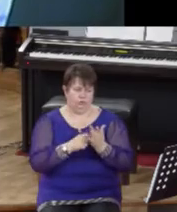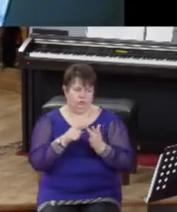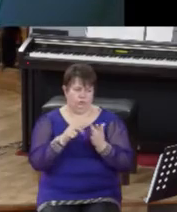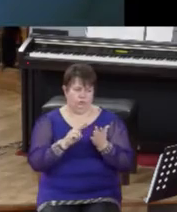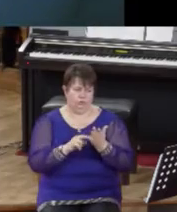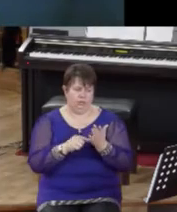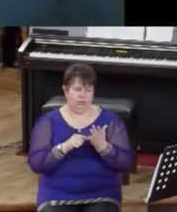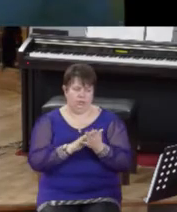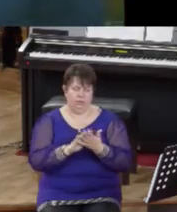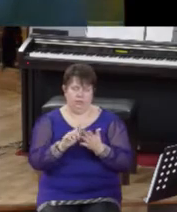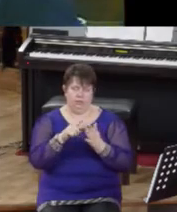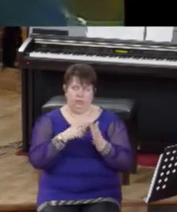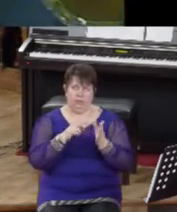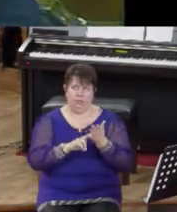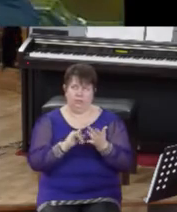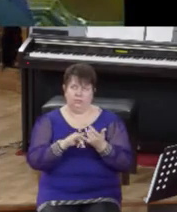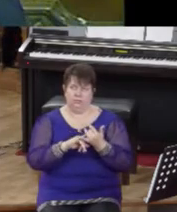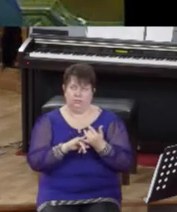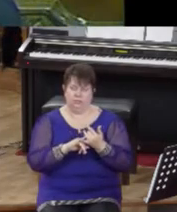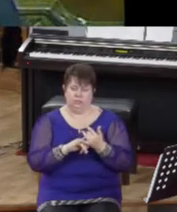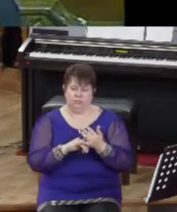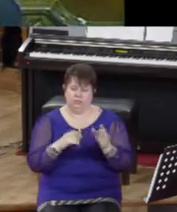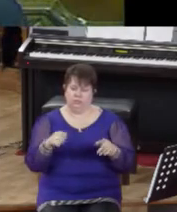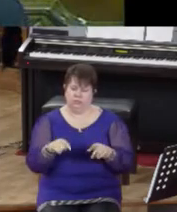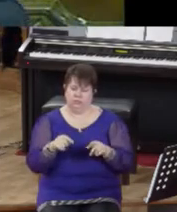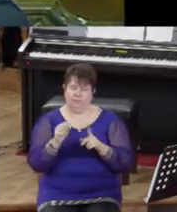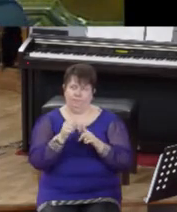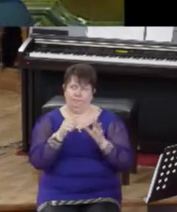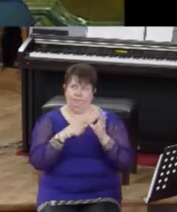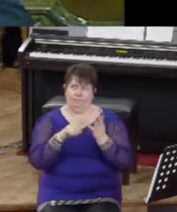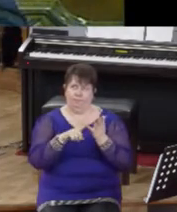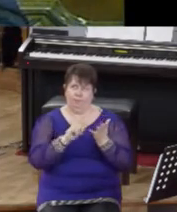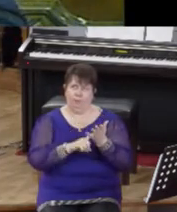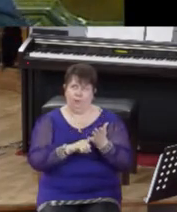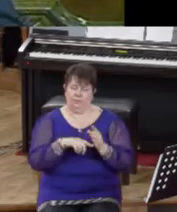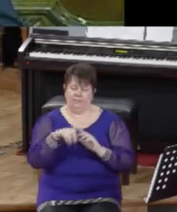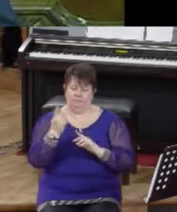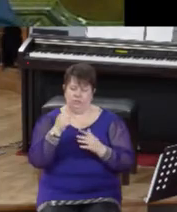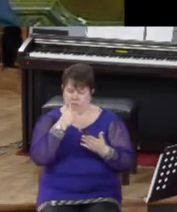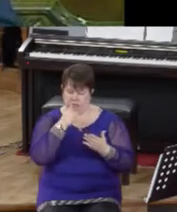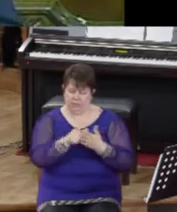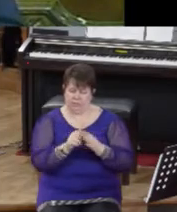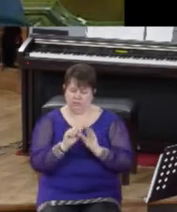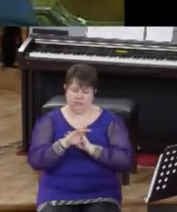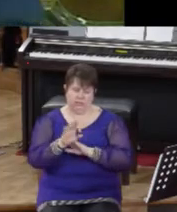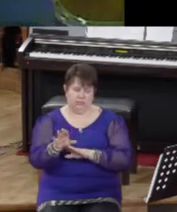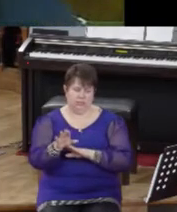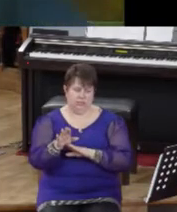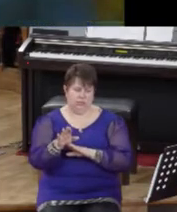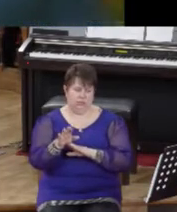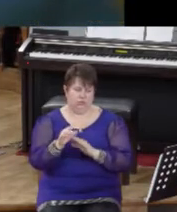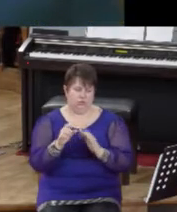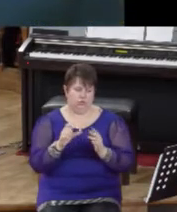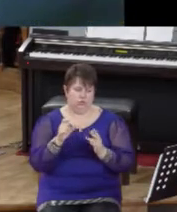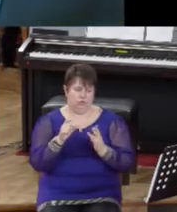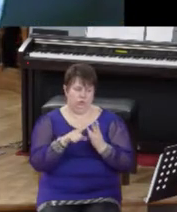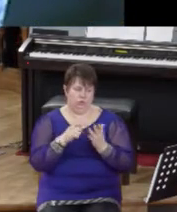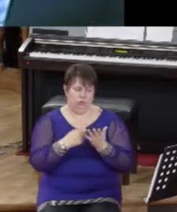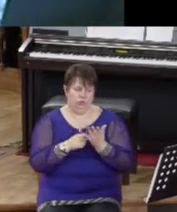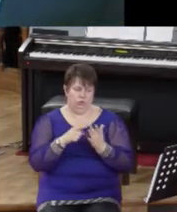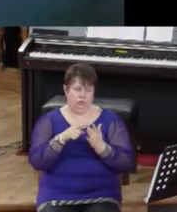first letter to the church in Corinth. And this chapter, chapter 15, is extremely